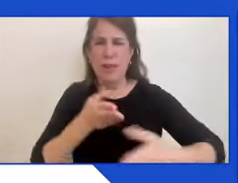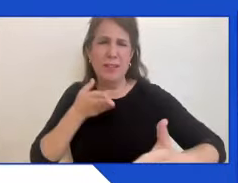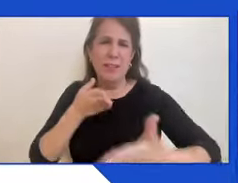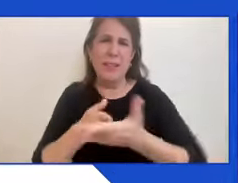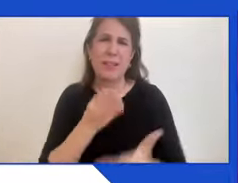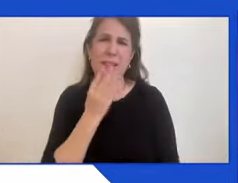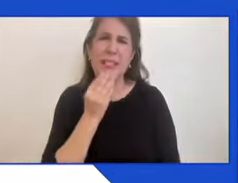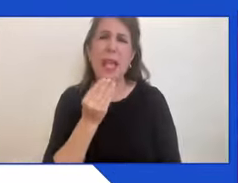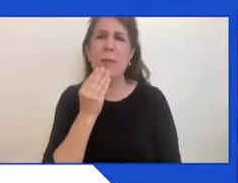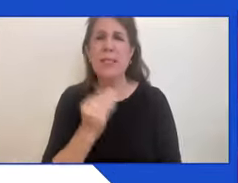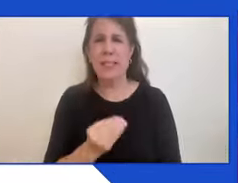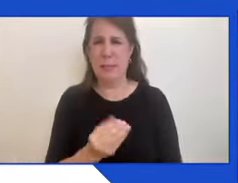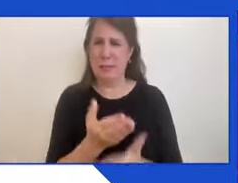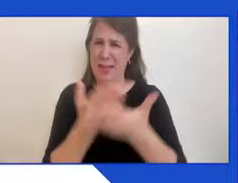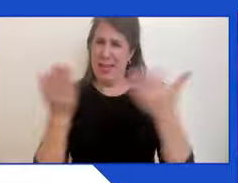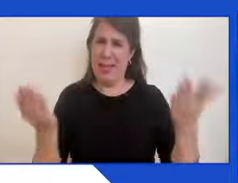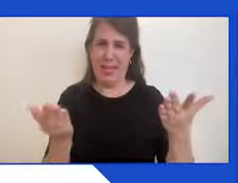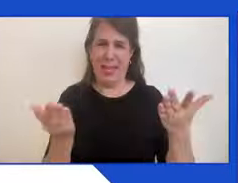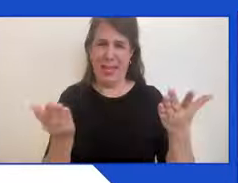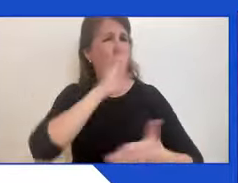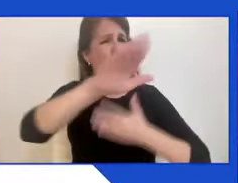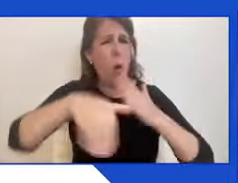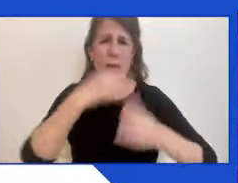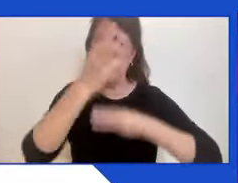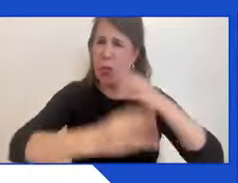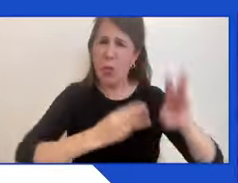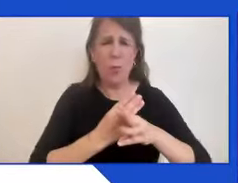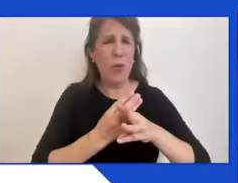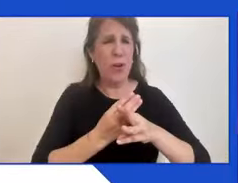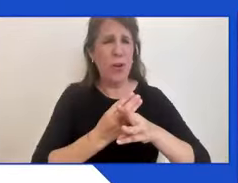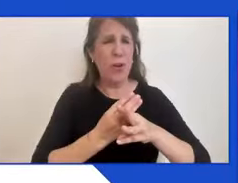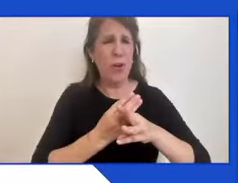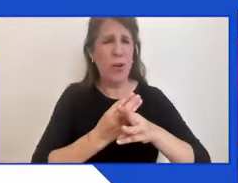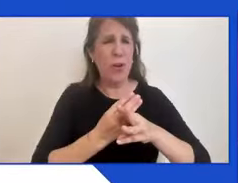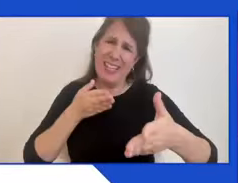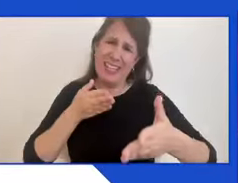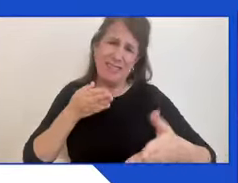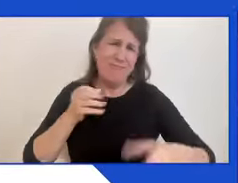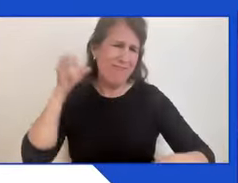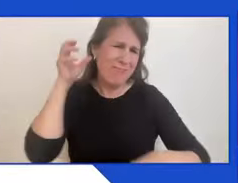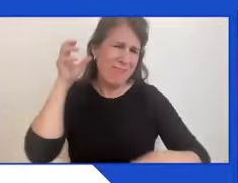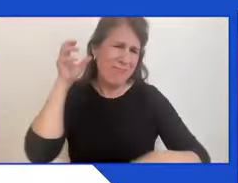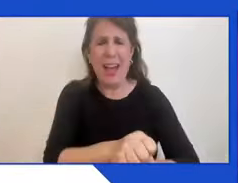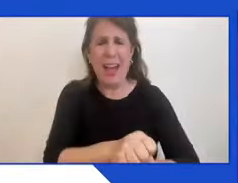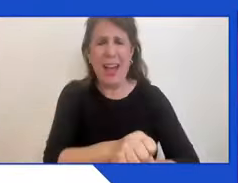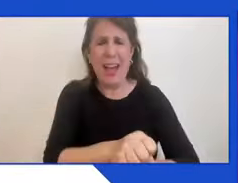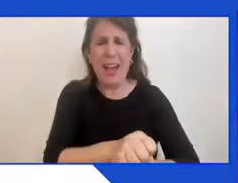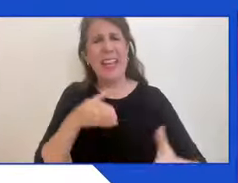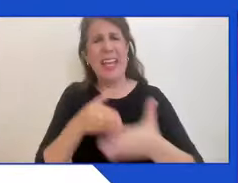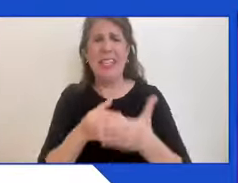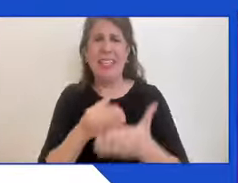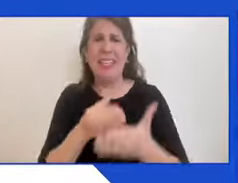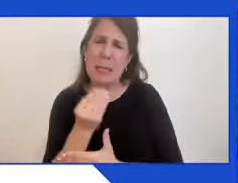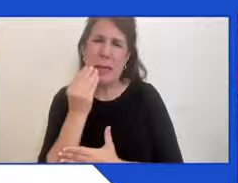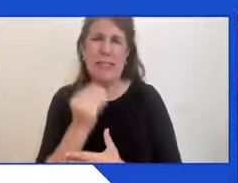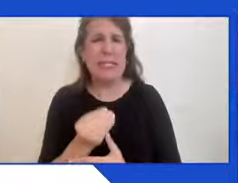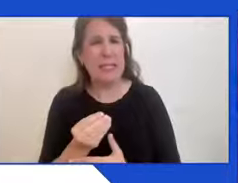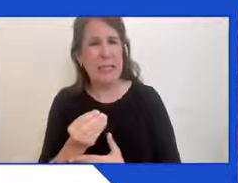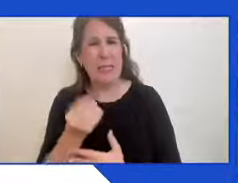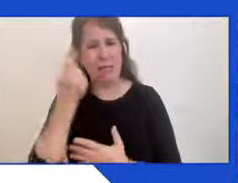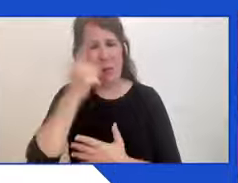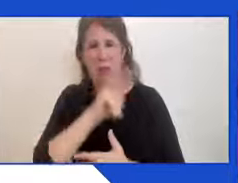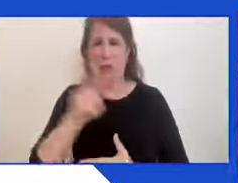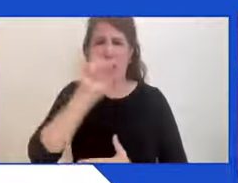anti-Semitism here in these United States. We stand here to say enough. Maspek,